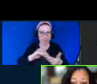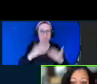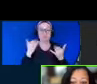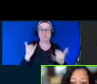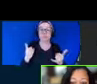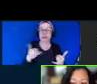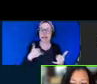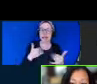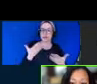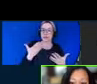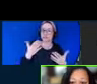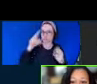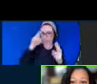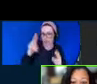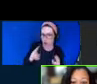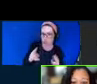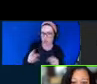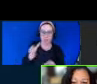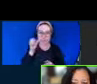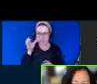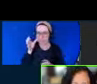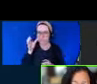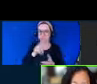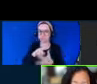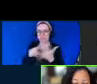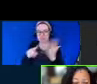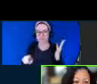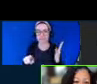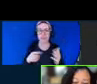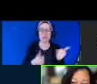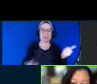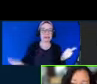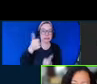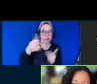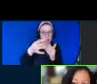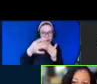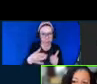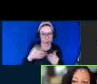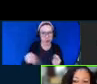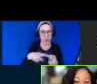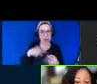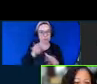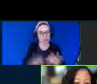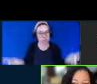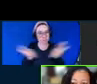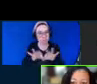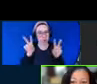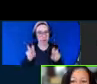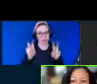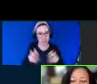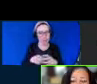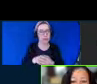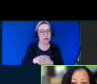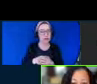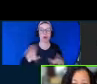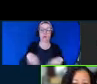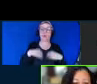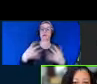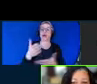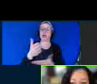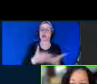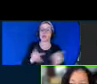the good pleasure to hear from our senior leaders on this important topic. We will be able to provide you some